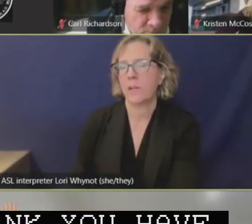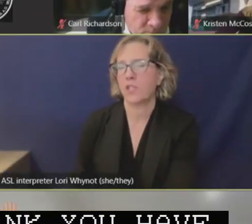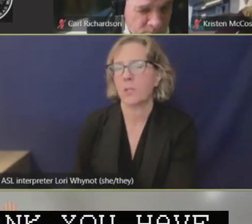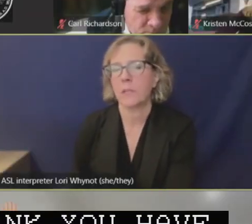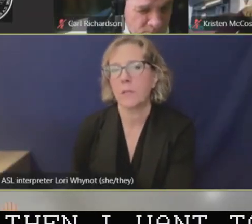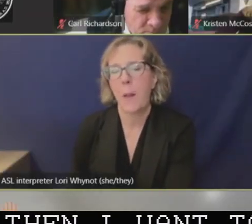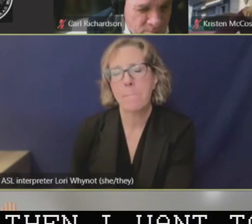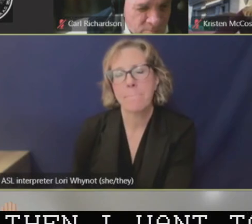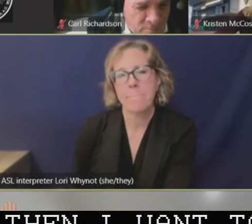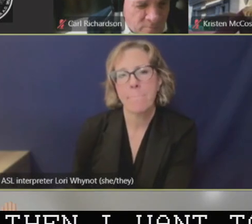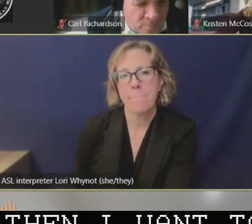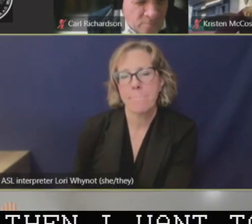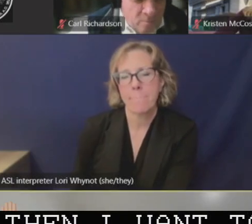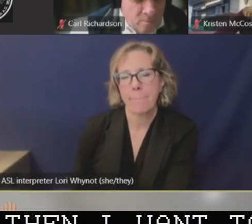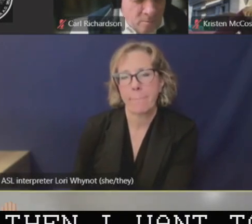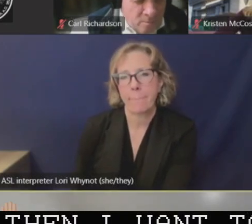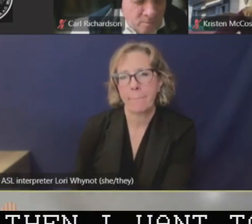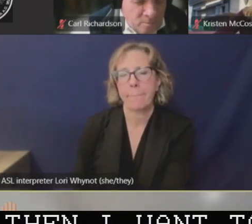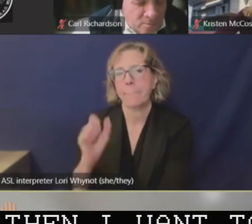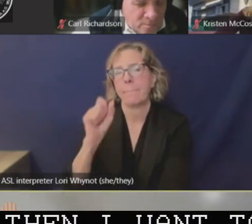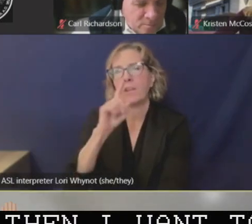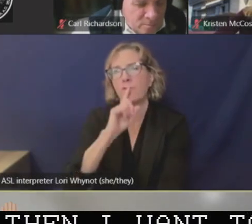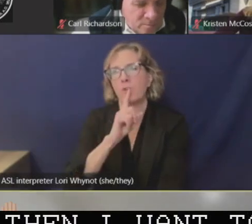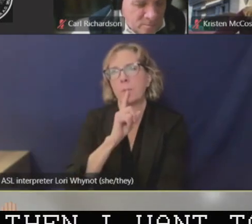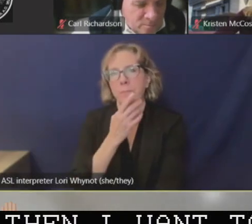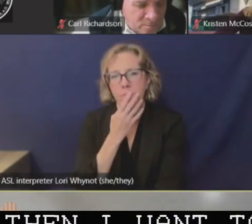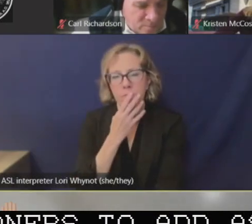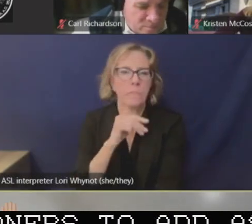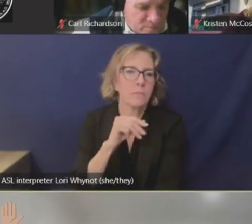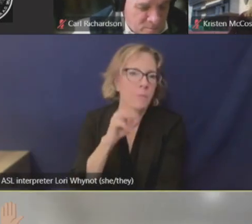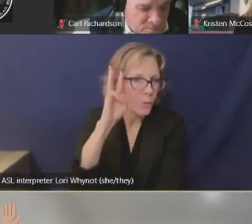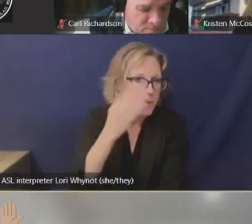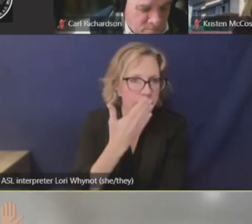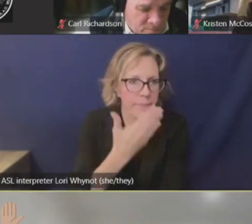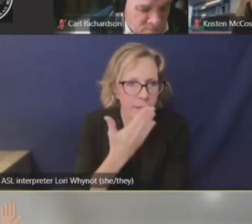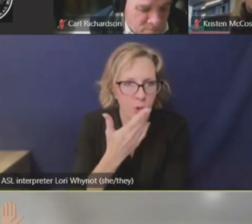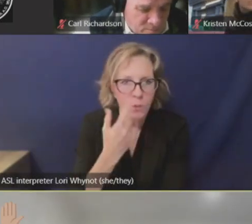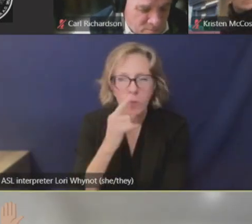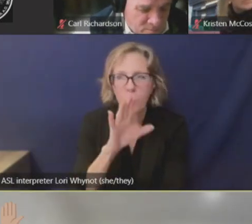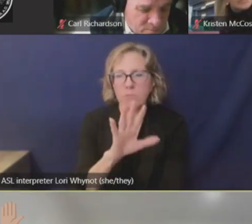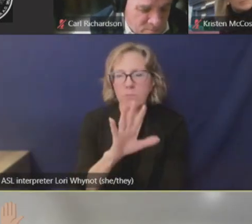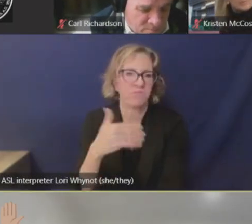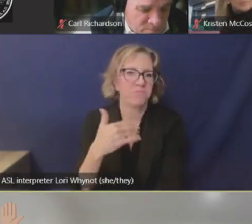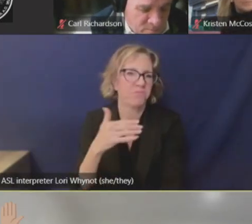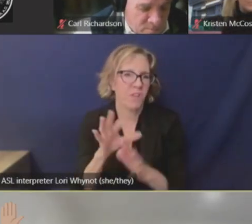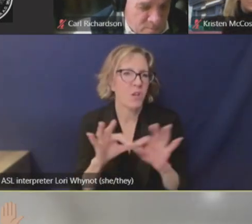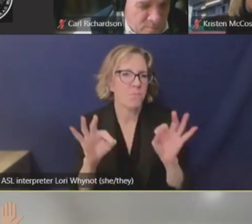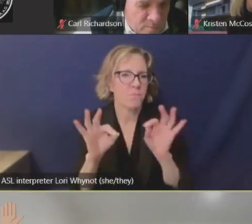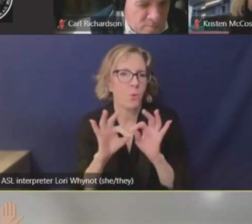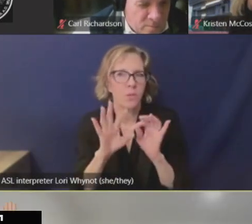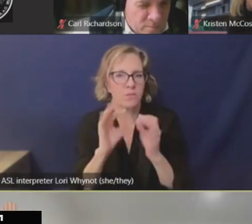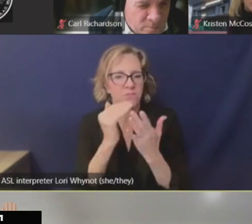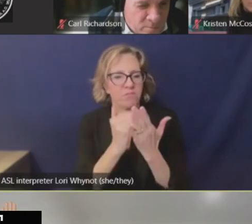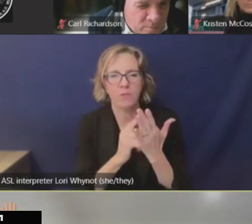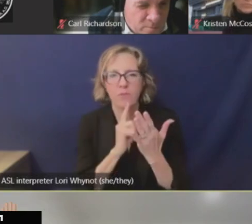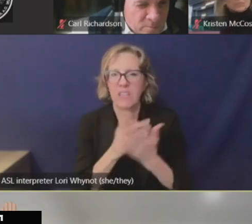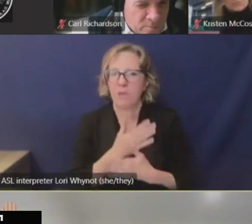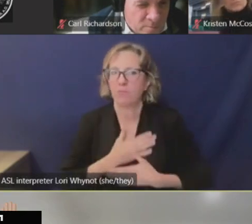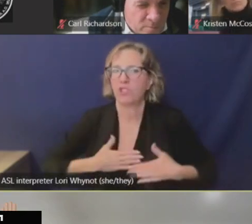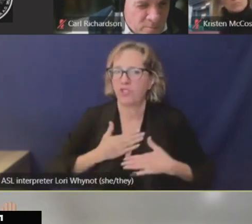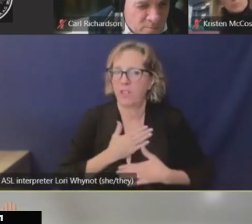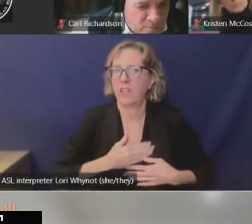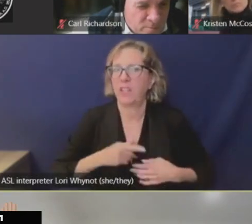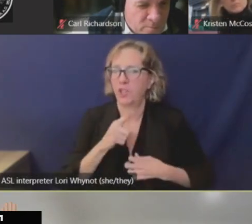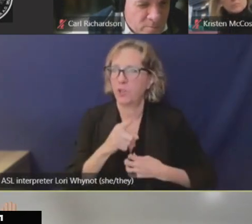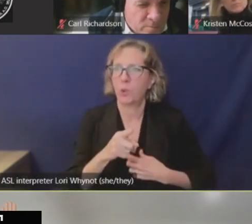well. Go ahead, Charlie. Sure. Wes, thank you for your report, and I appreciate that you had submitted kind